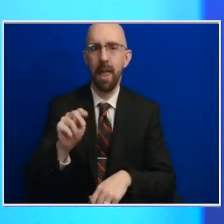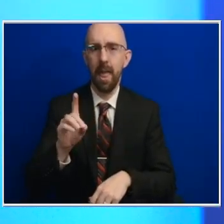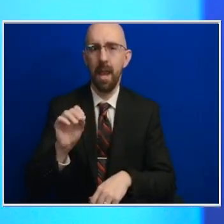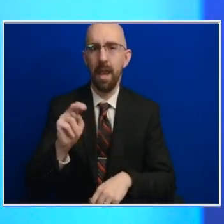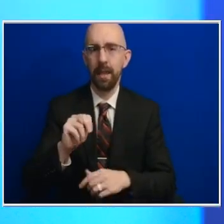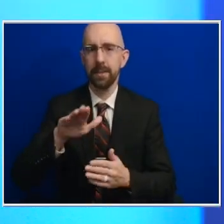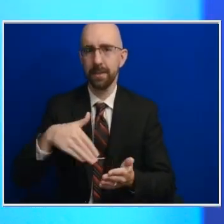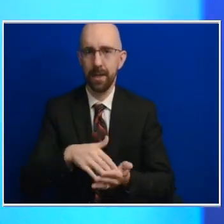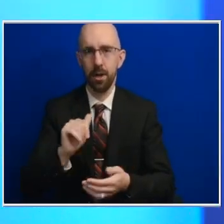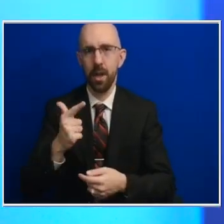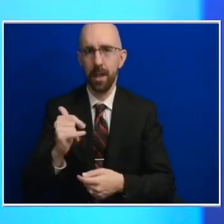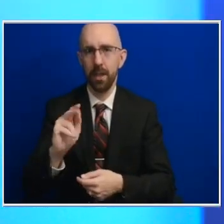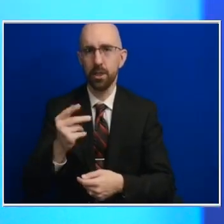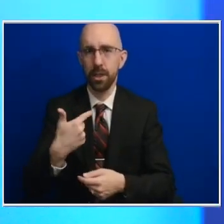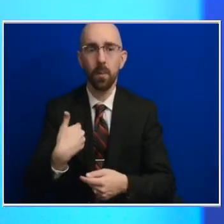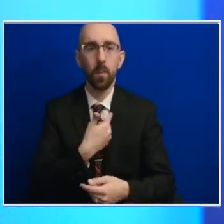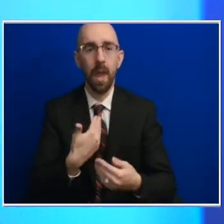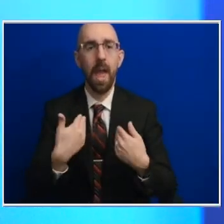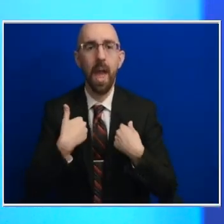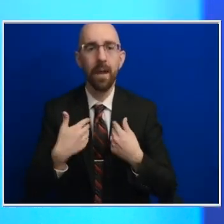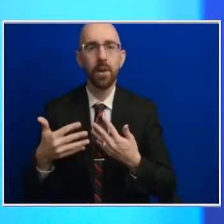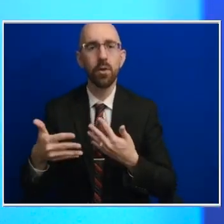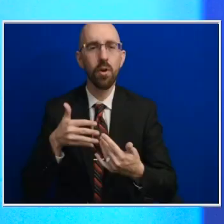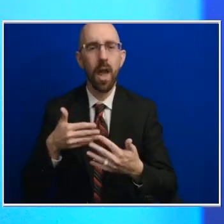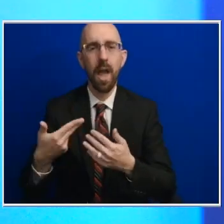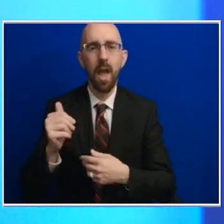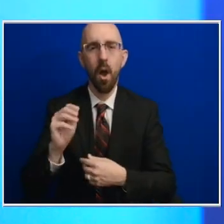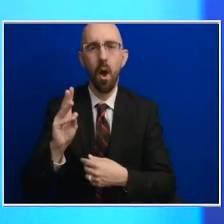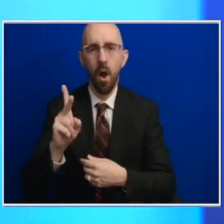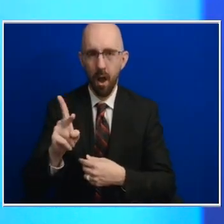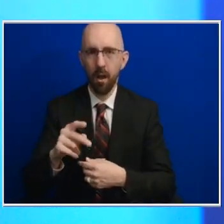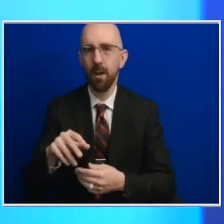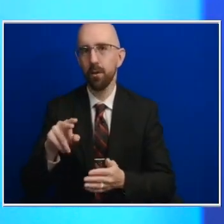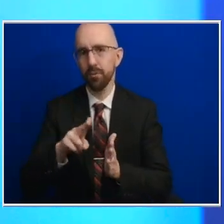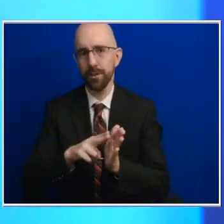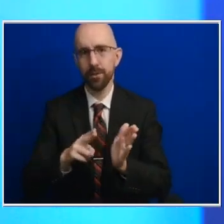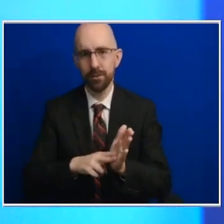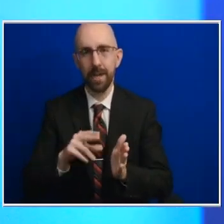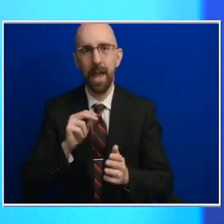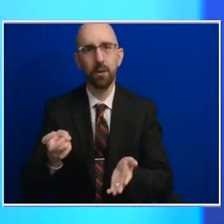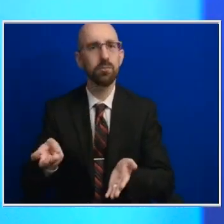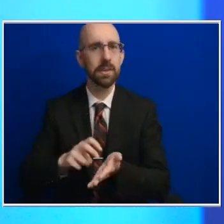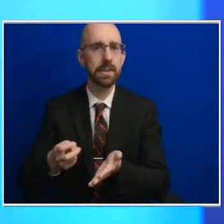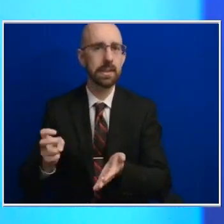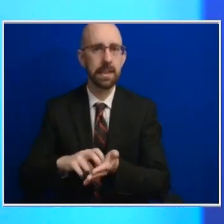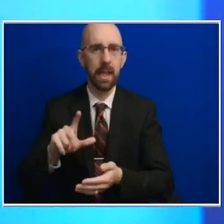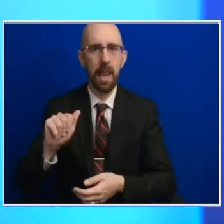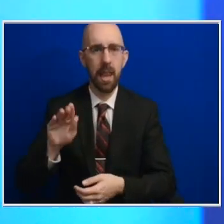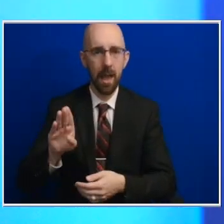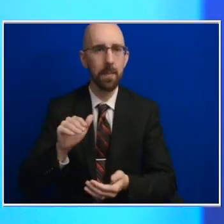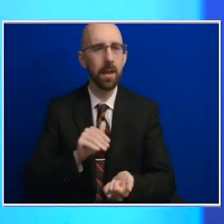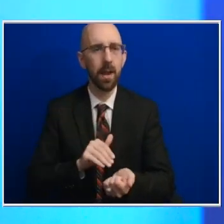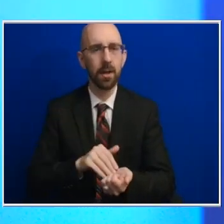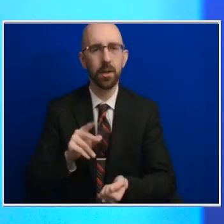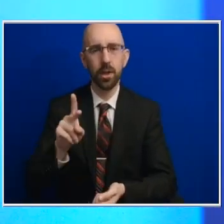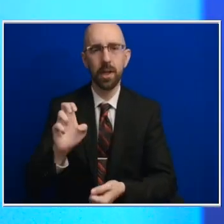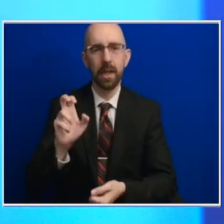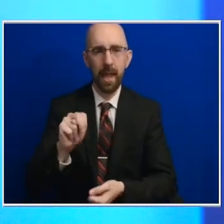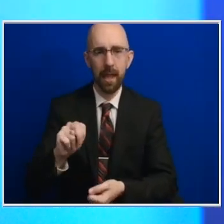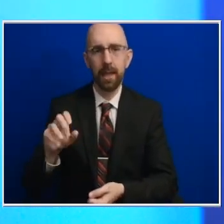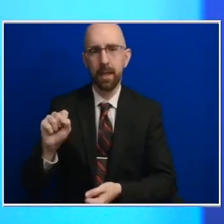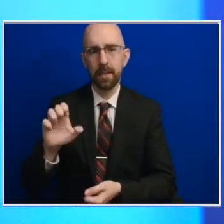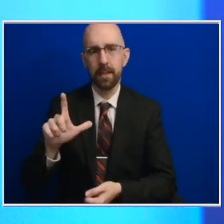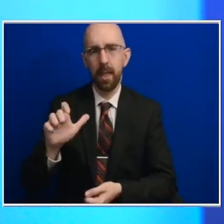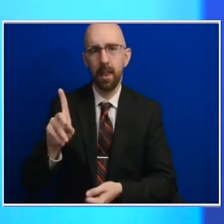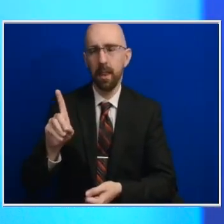have something called the Greyhawk Registry and the Greyhawk Resilience Laboratory. Dr. Ken Saldine is the director of that, and we're